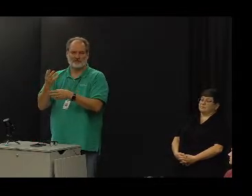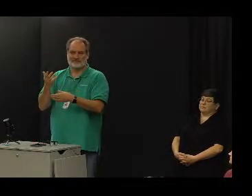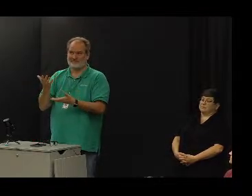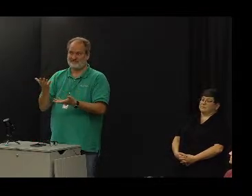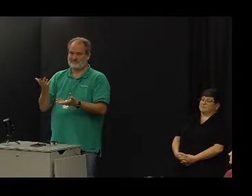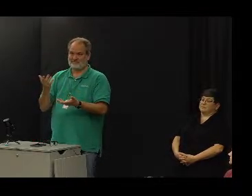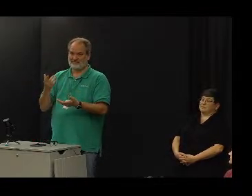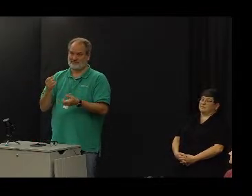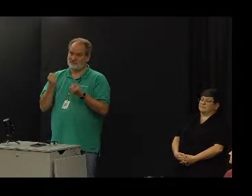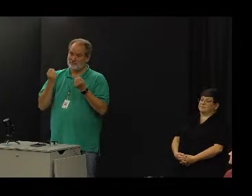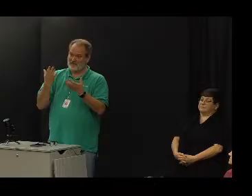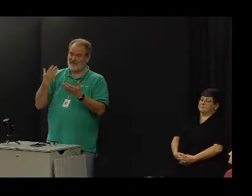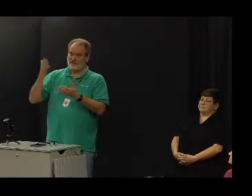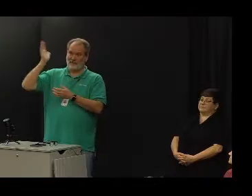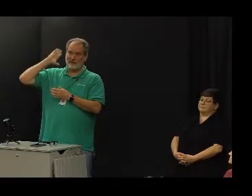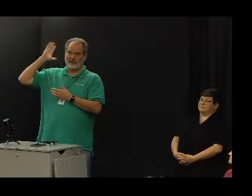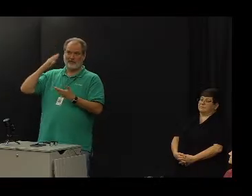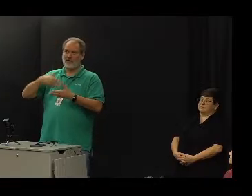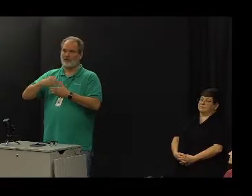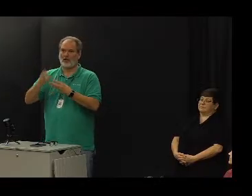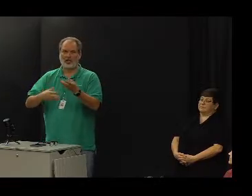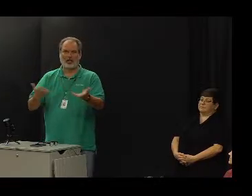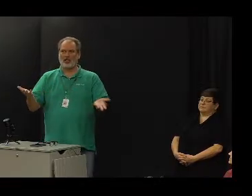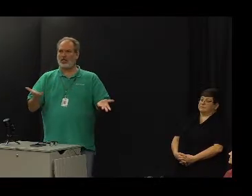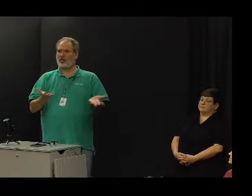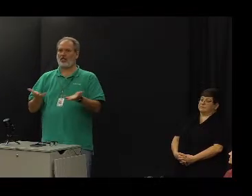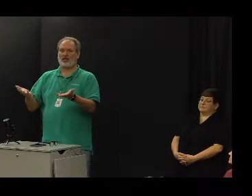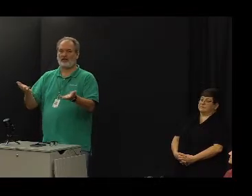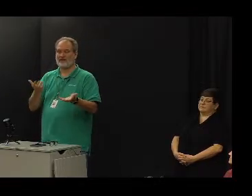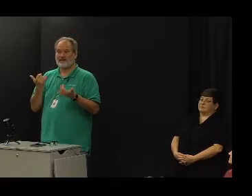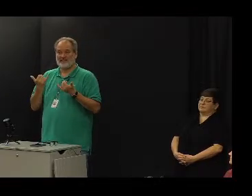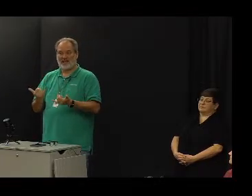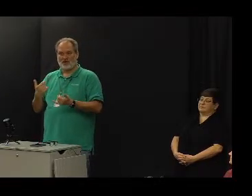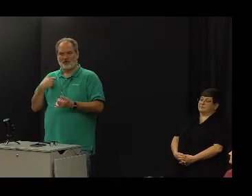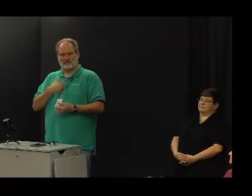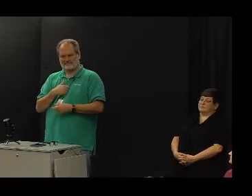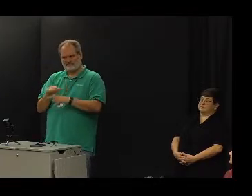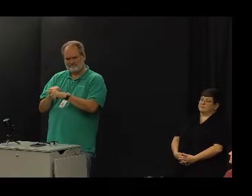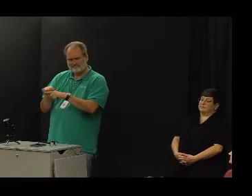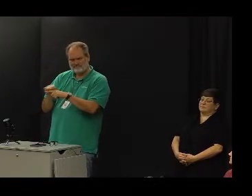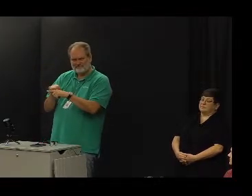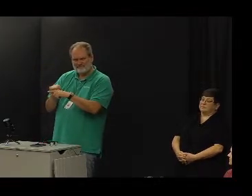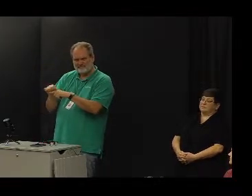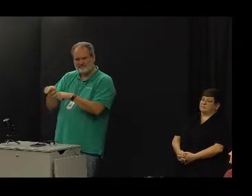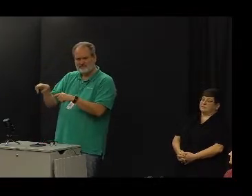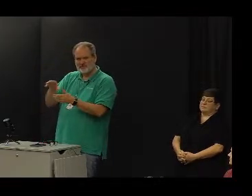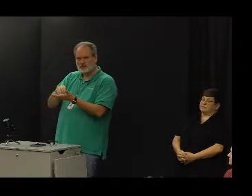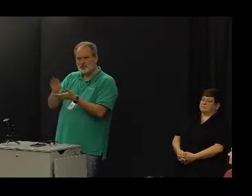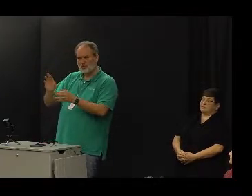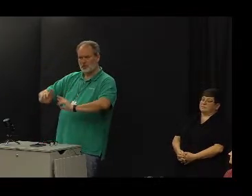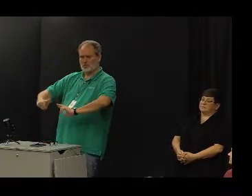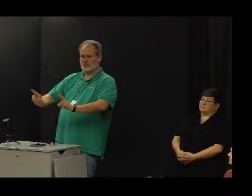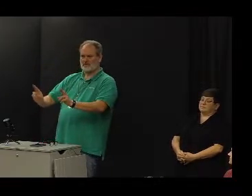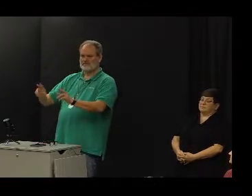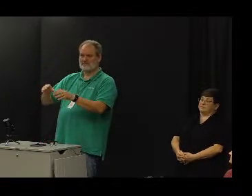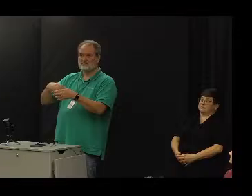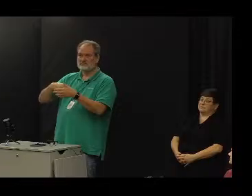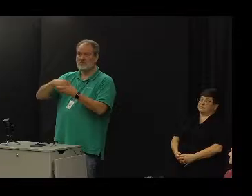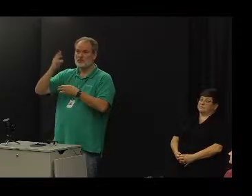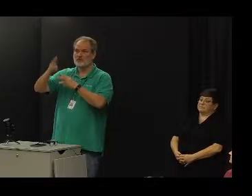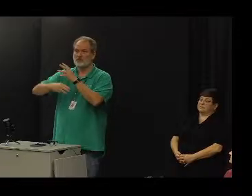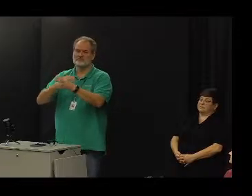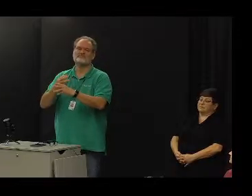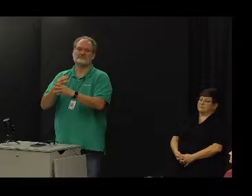help expose them to these real-world scenarios that they're going to face once they leave campus. And so we're working hard to train